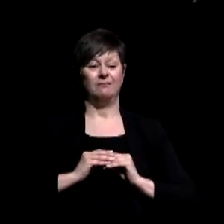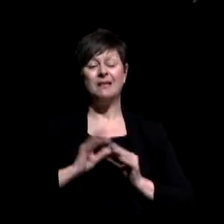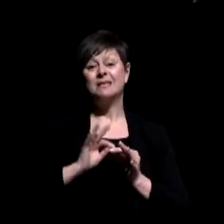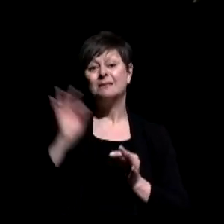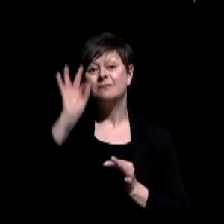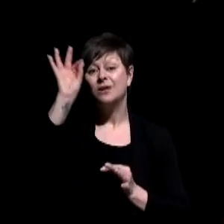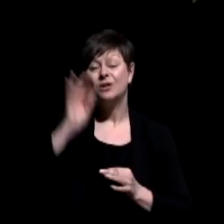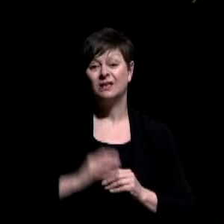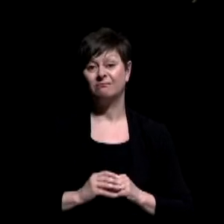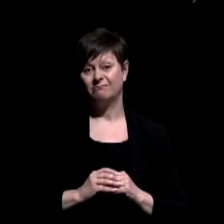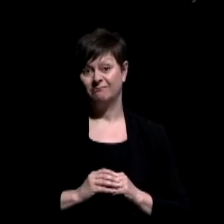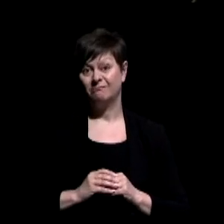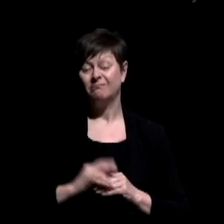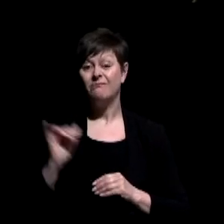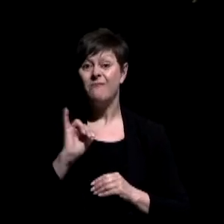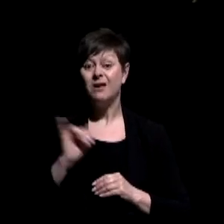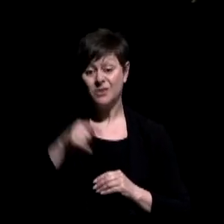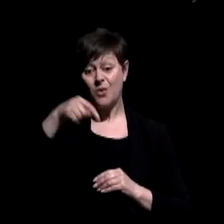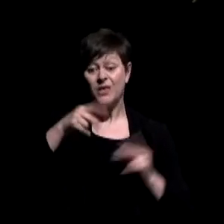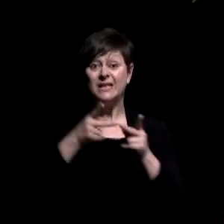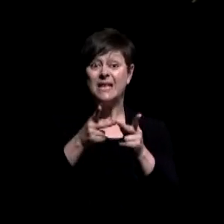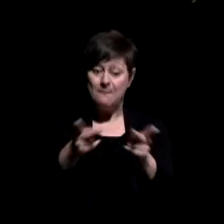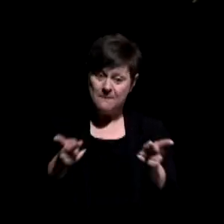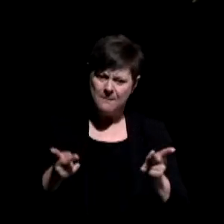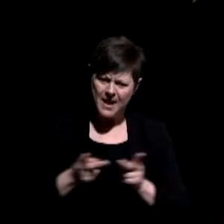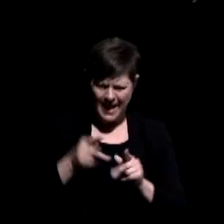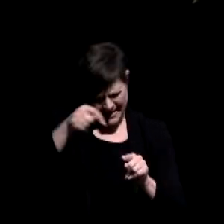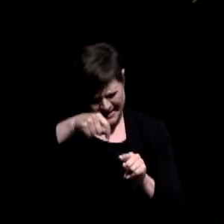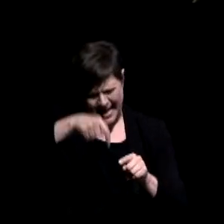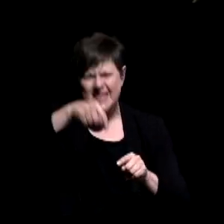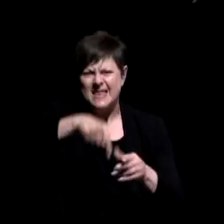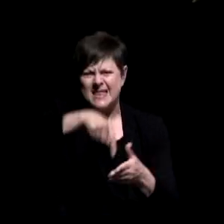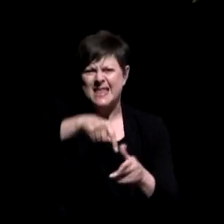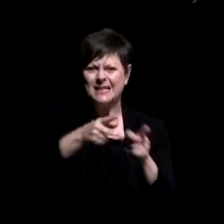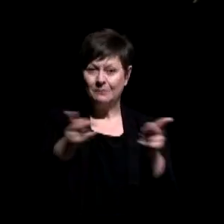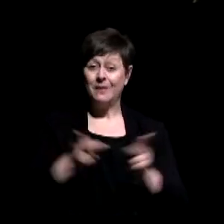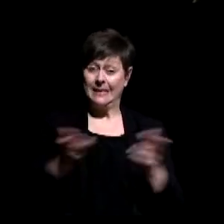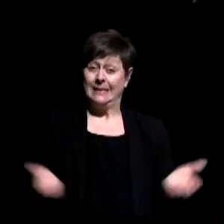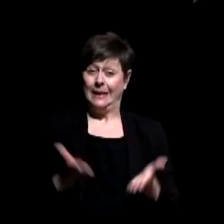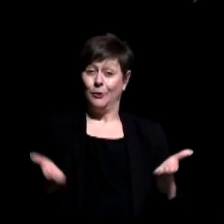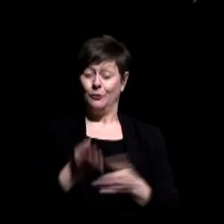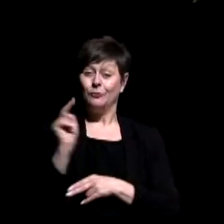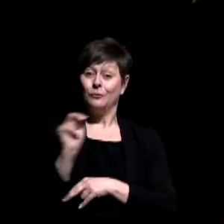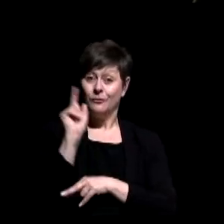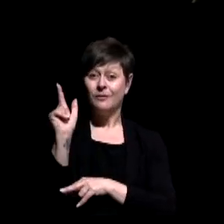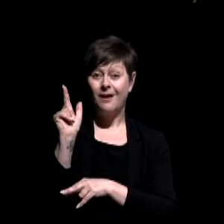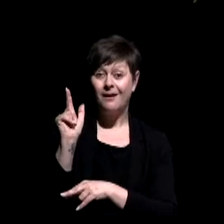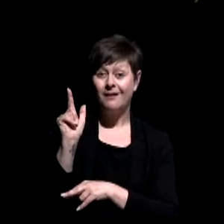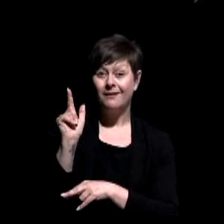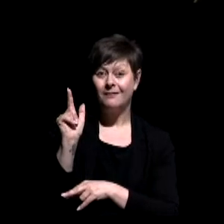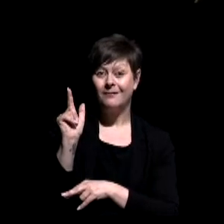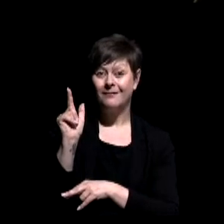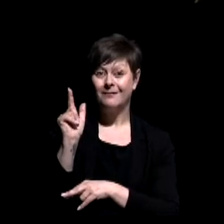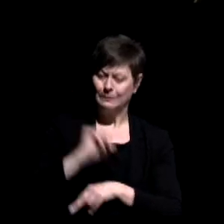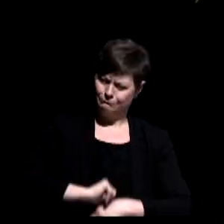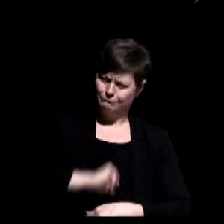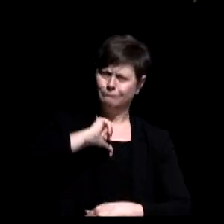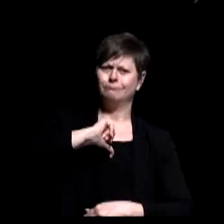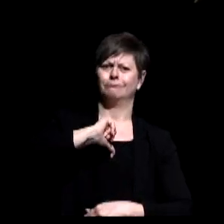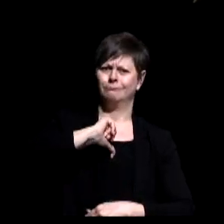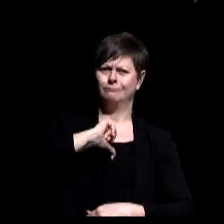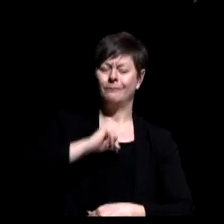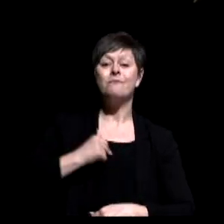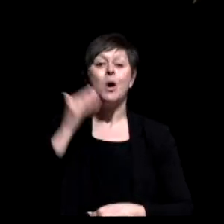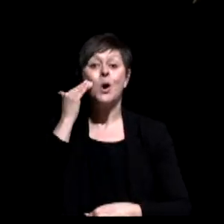sense of place. This place, our place. And I know that this